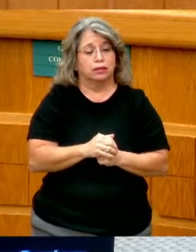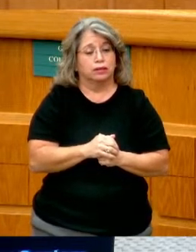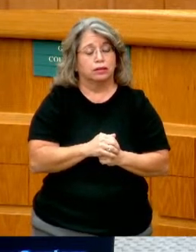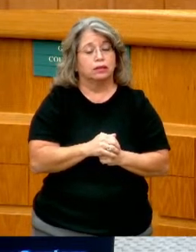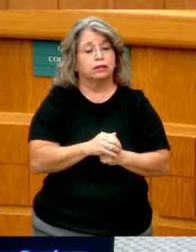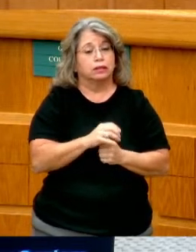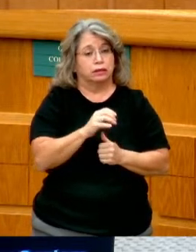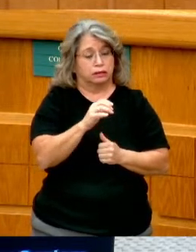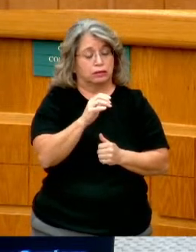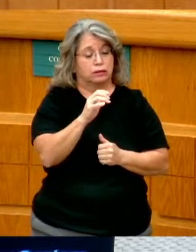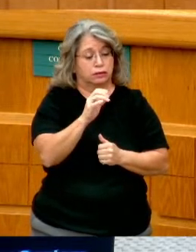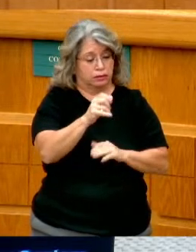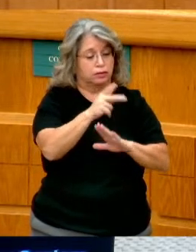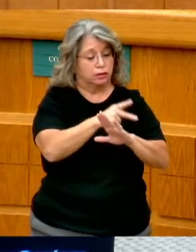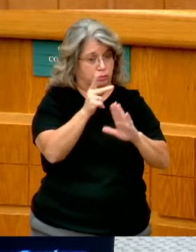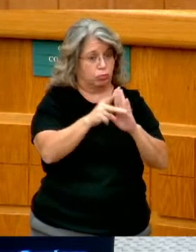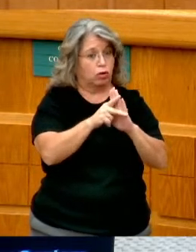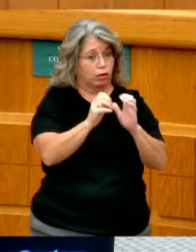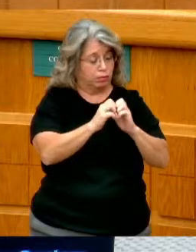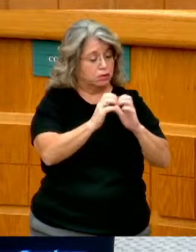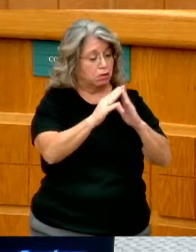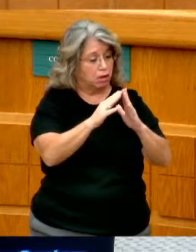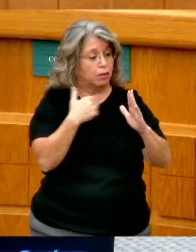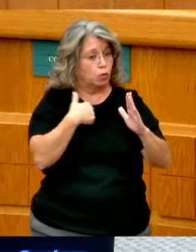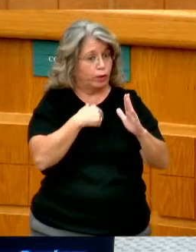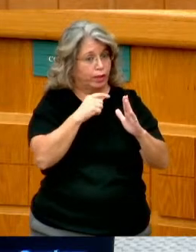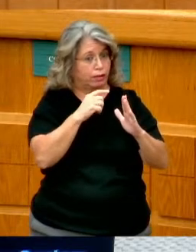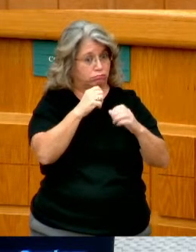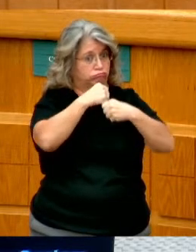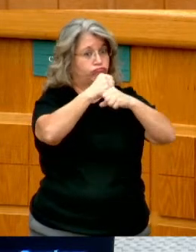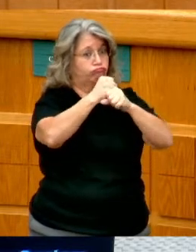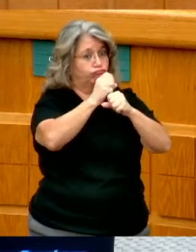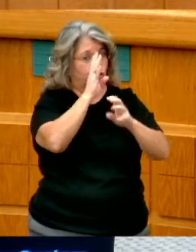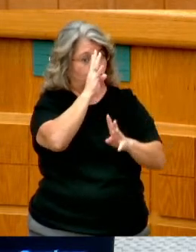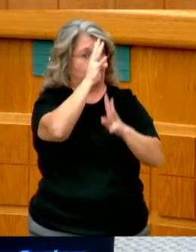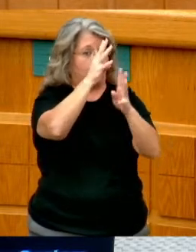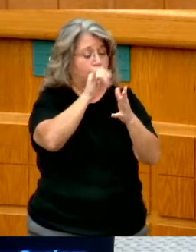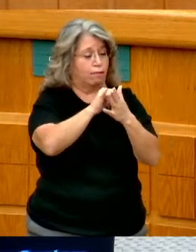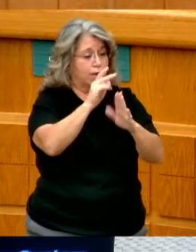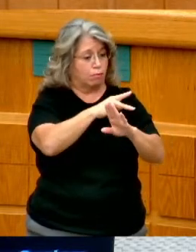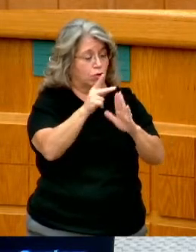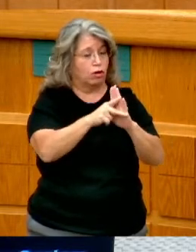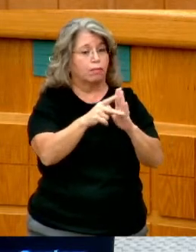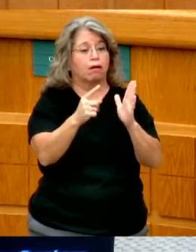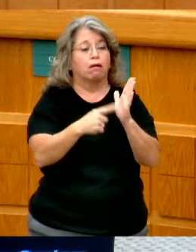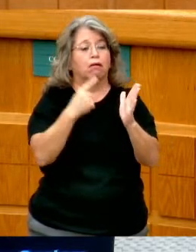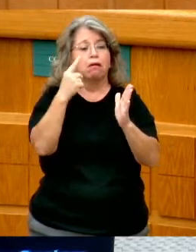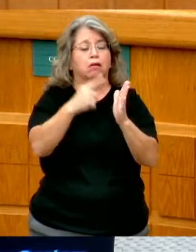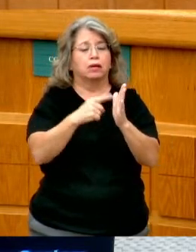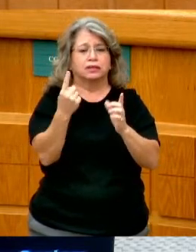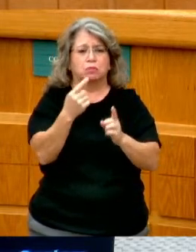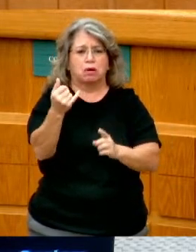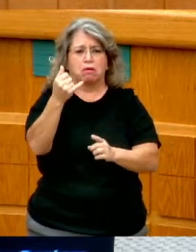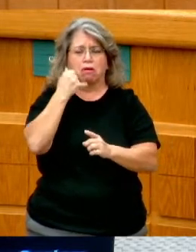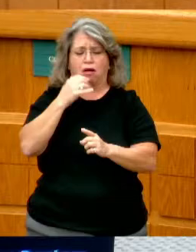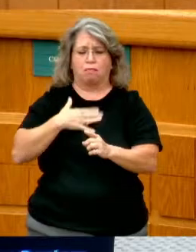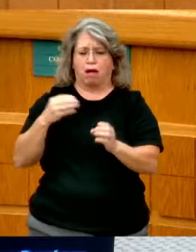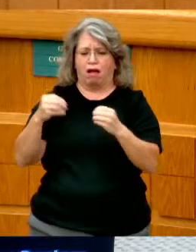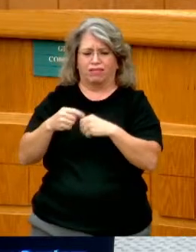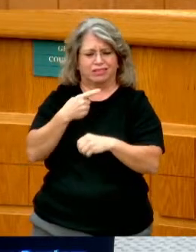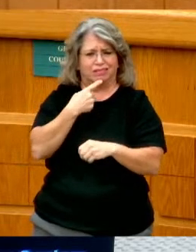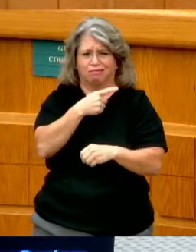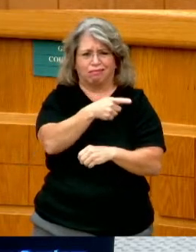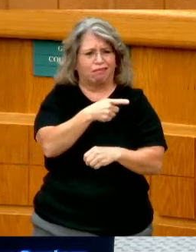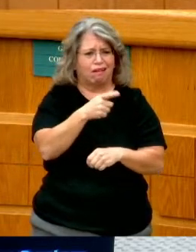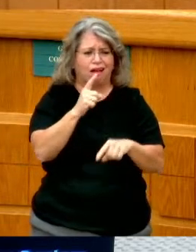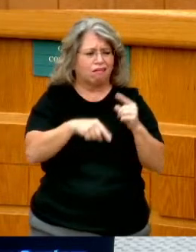open, and we actually created this program, I know that there have been times where people have called my office and said, well, the phone line's not